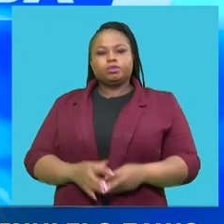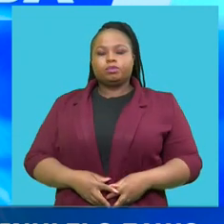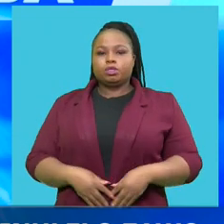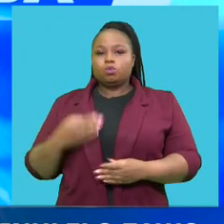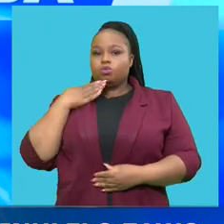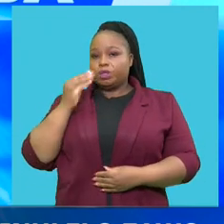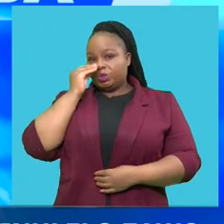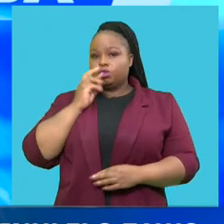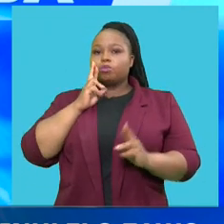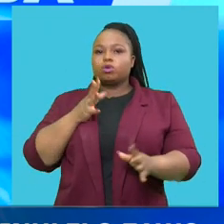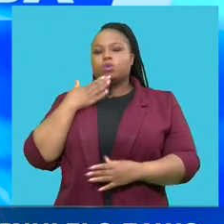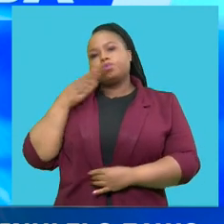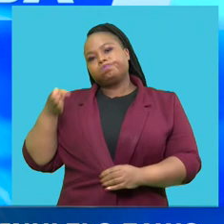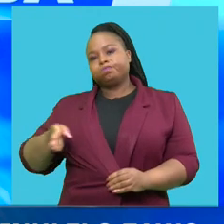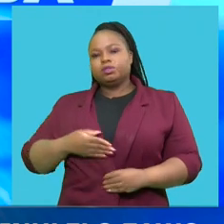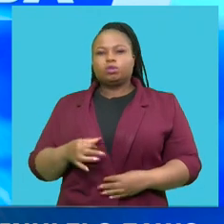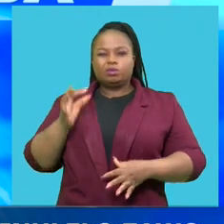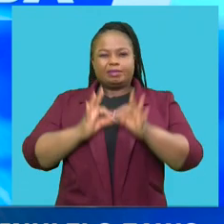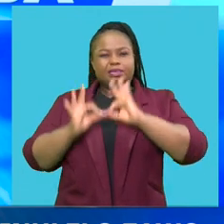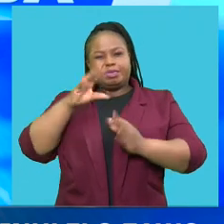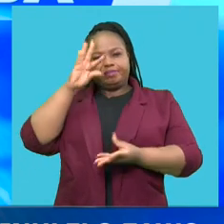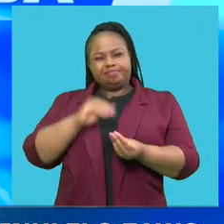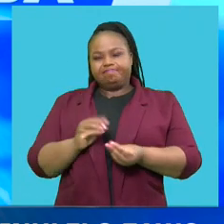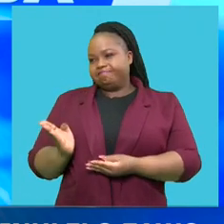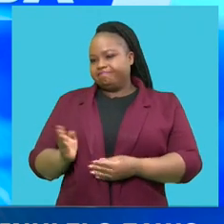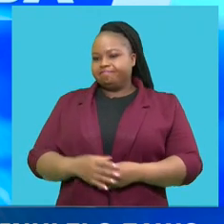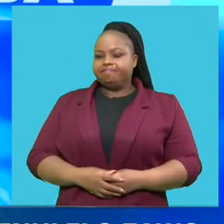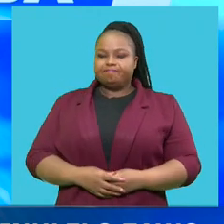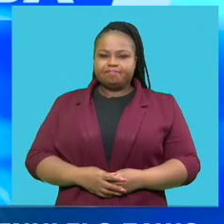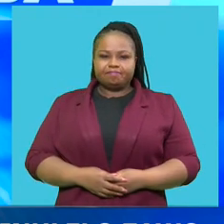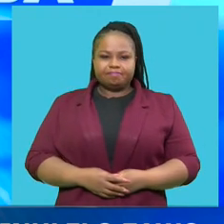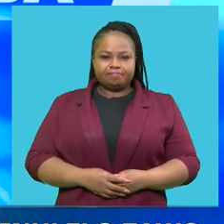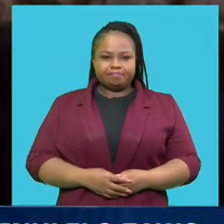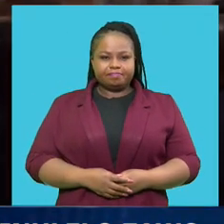kulezi ndaba zethu ebikhona kulo mcimbi ibeke sisihlanganisela lo mbiko.